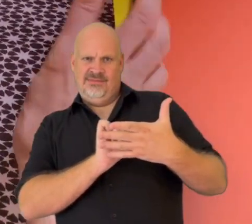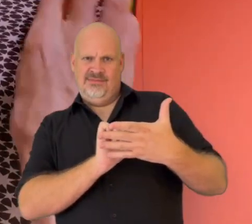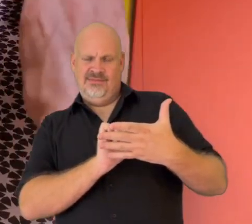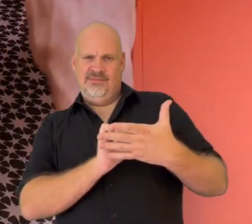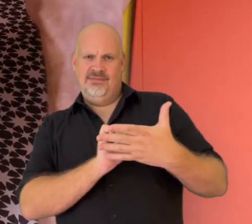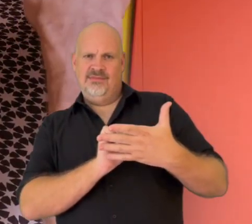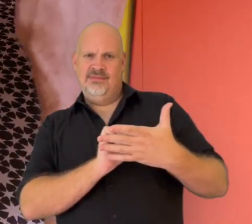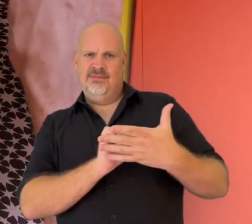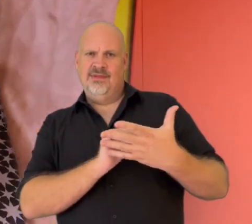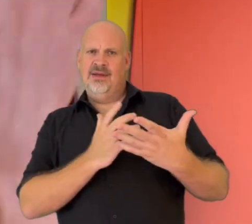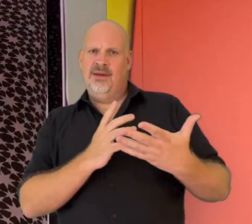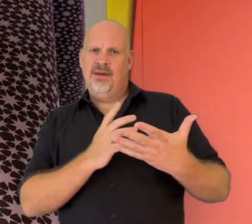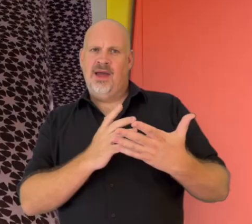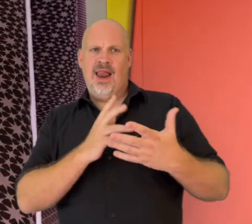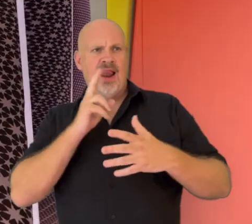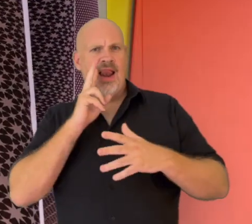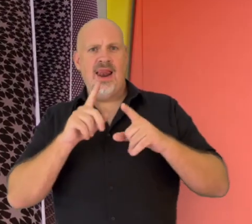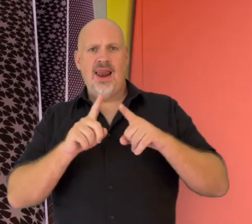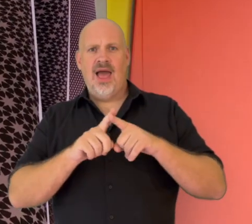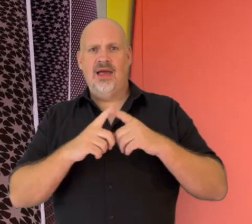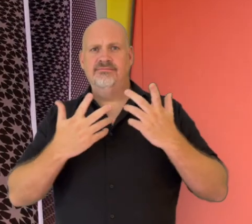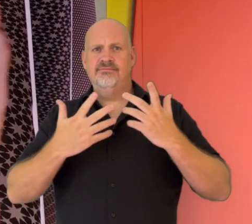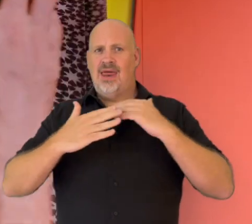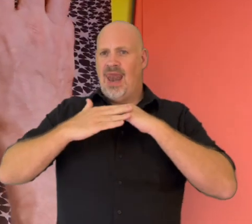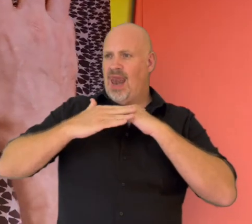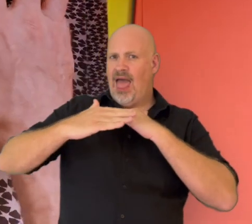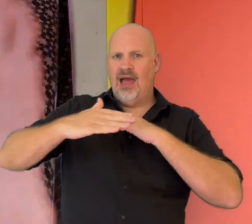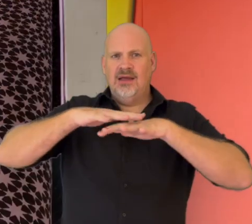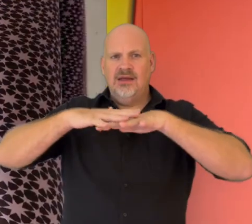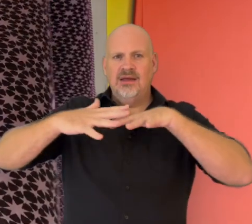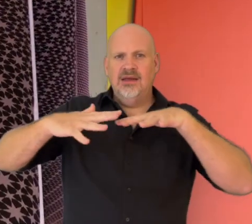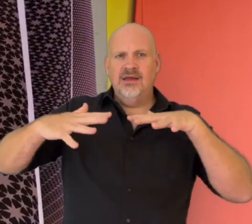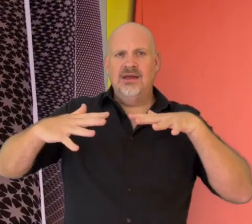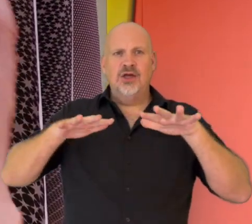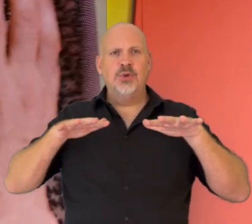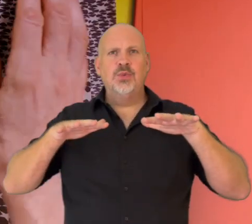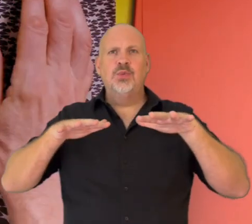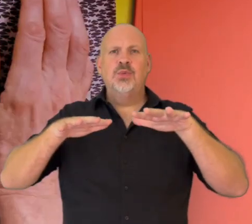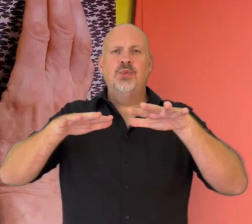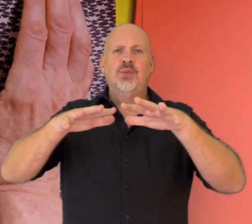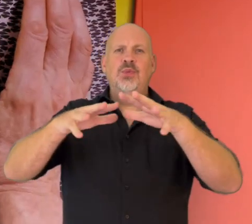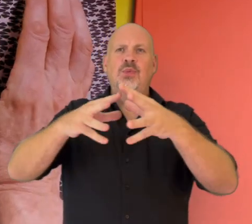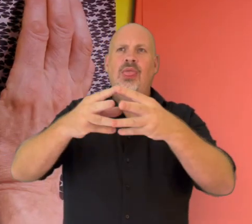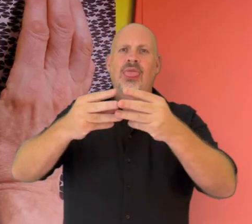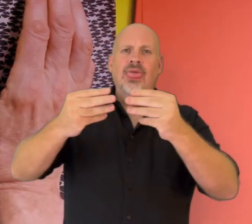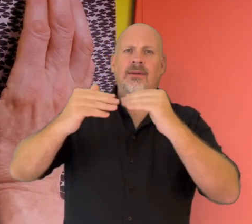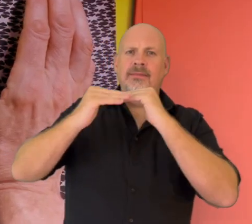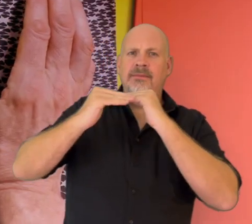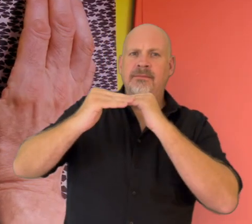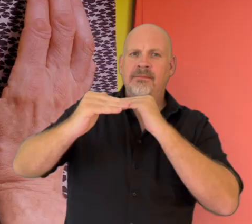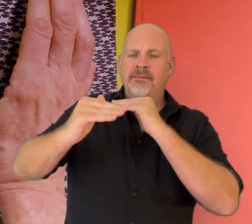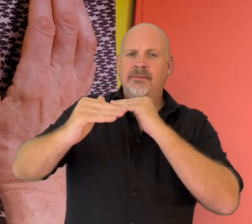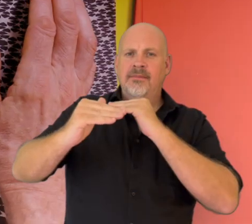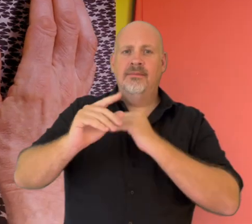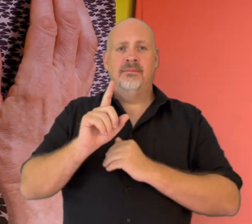something like that looks like a terrain disappearing towards a vanishing point, but at the end of the day it